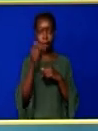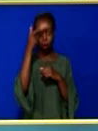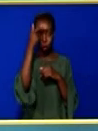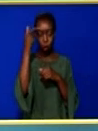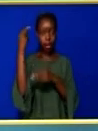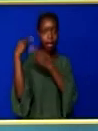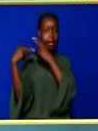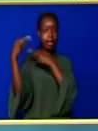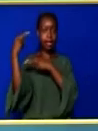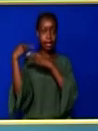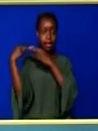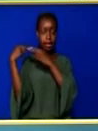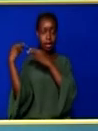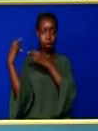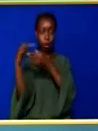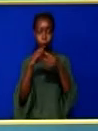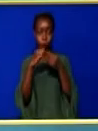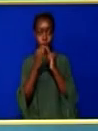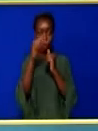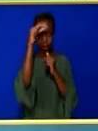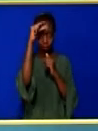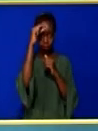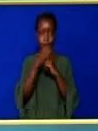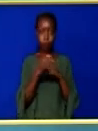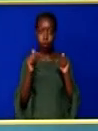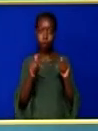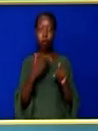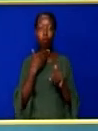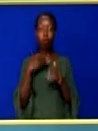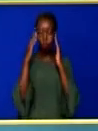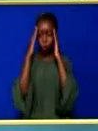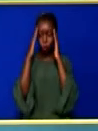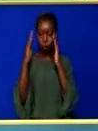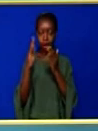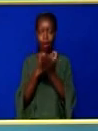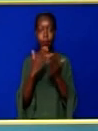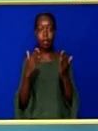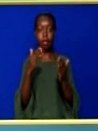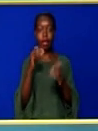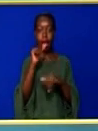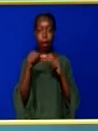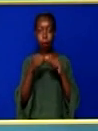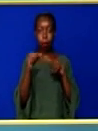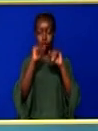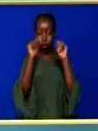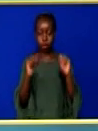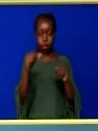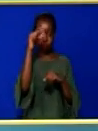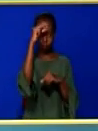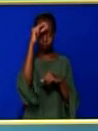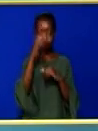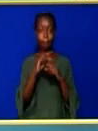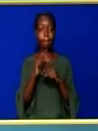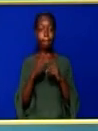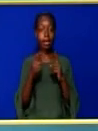always two. History and government. Yes. So today, we want to deal with something that touches on the structure of government. Structure of government. Yes.